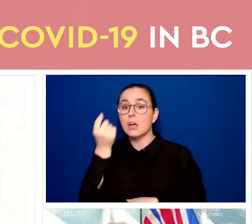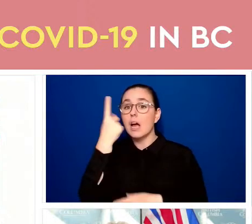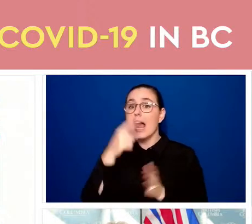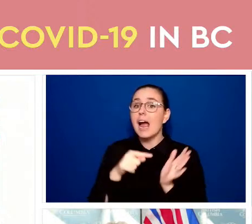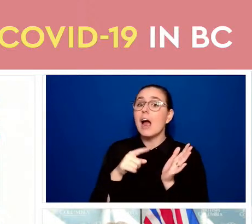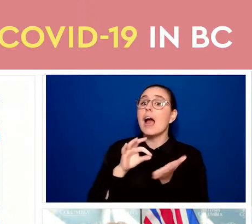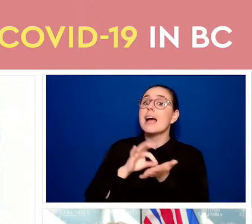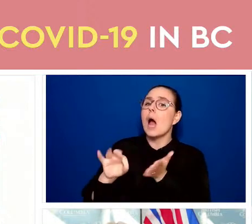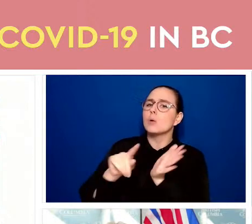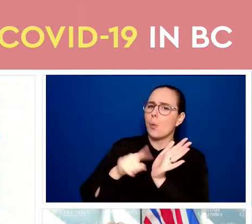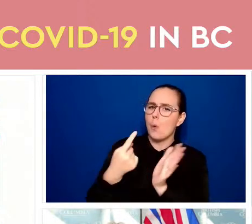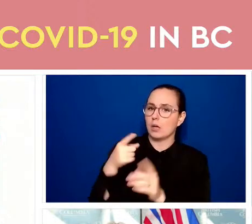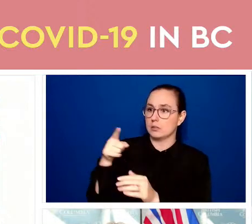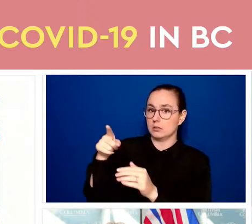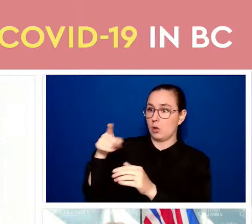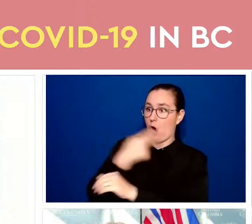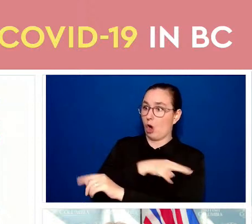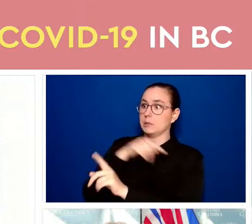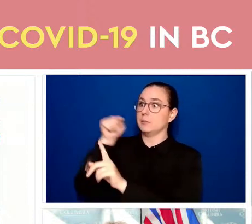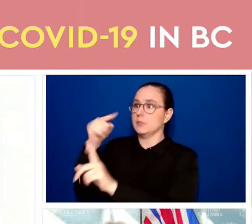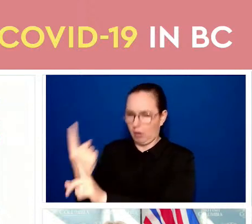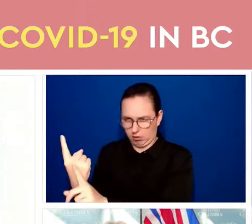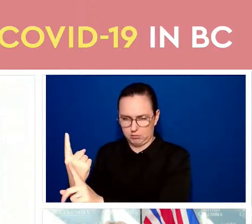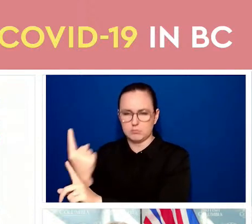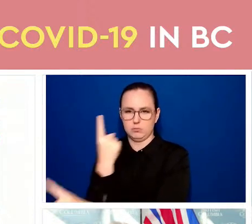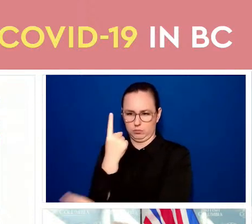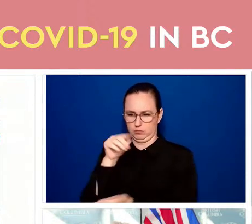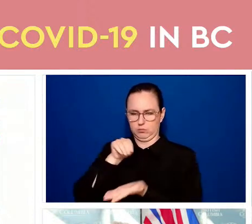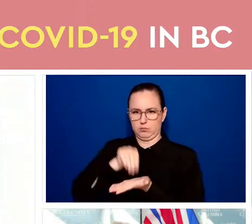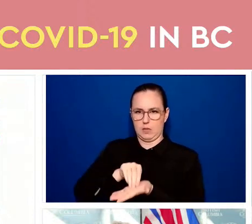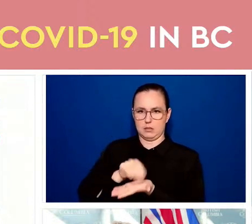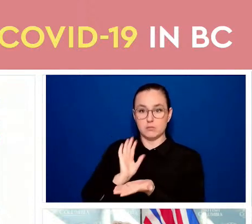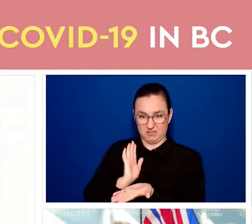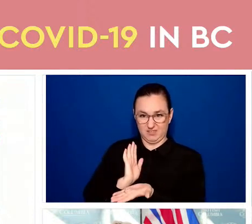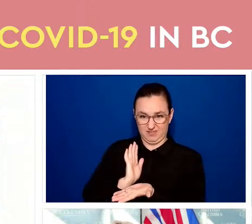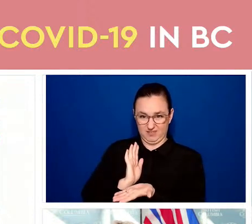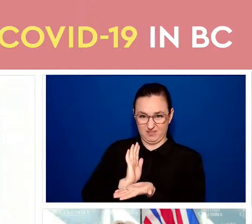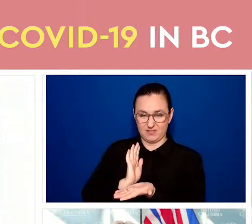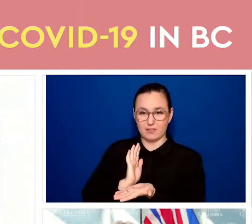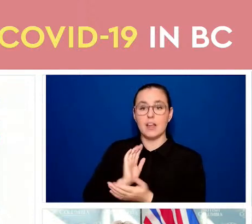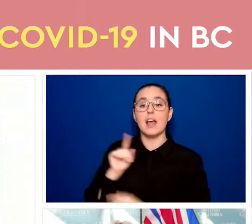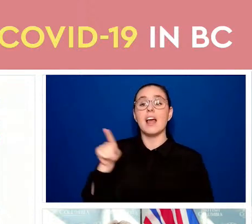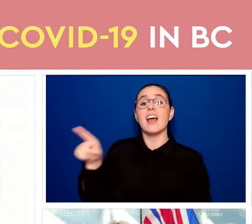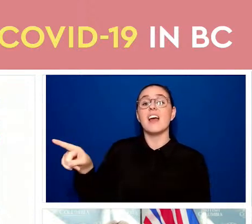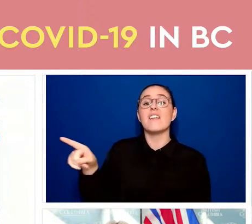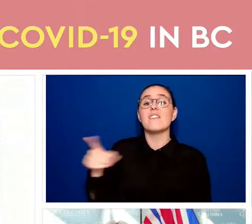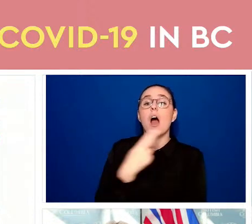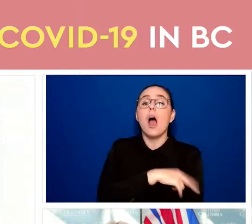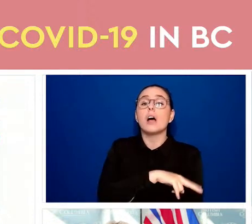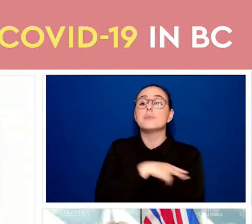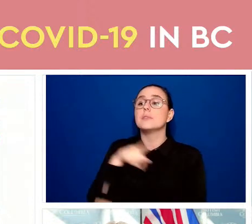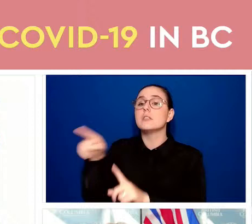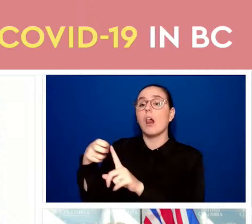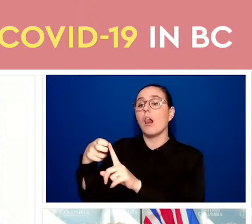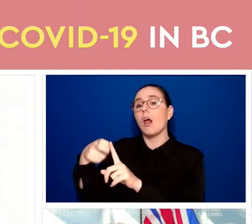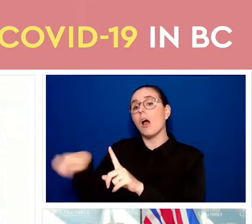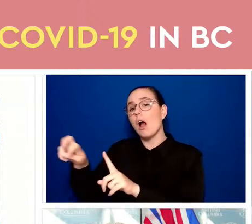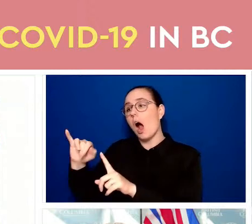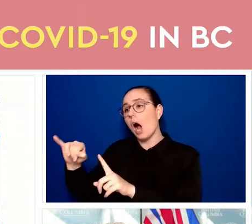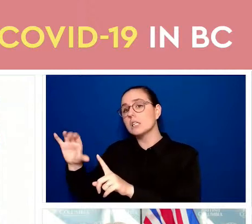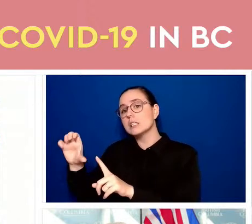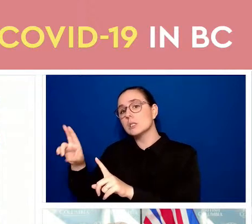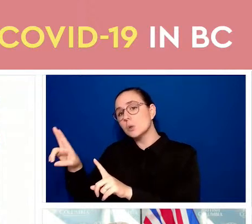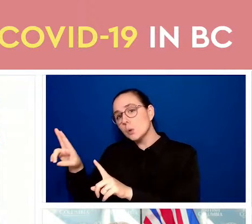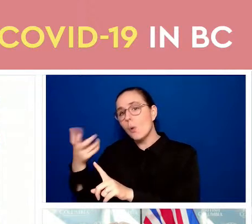hospital. For the period of time that they're in hospital, they may go into ICU for a period of time, they may come back and forth, and so those